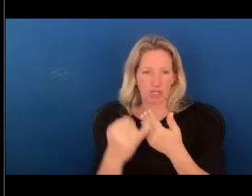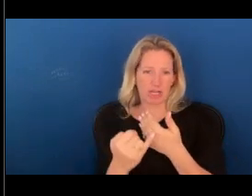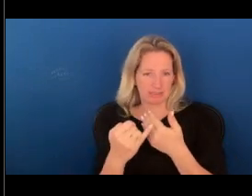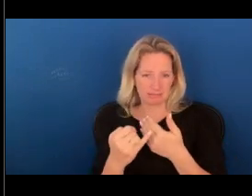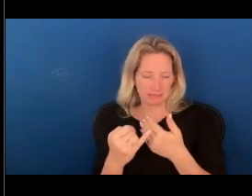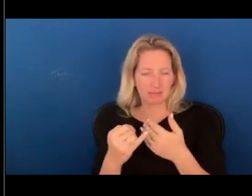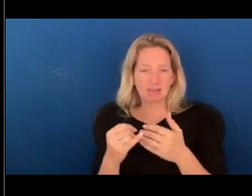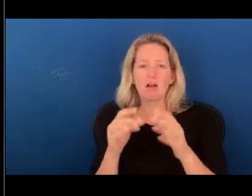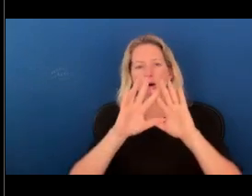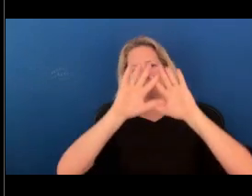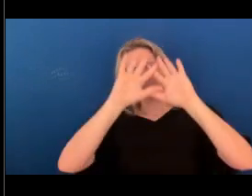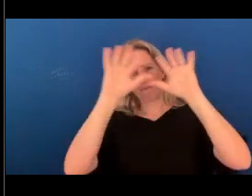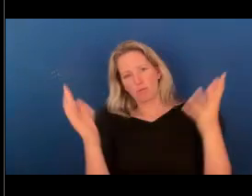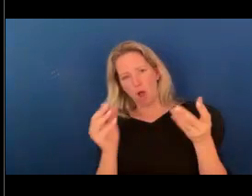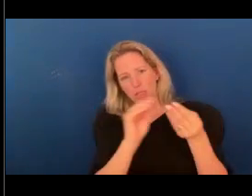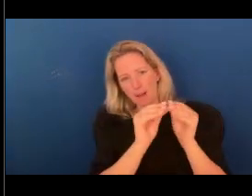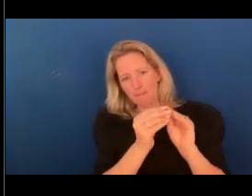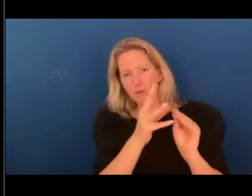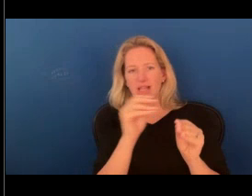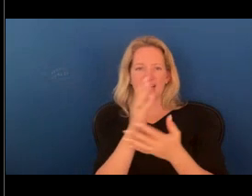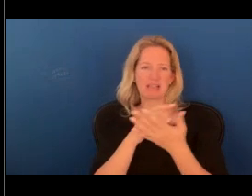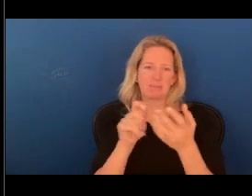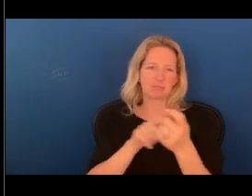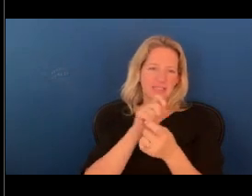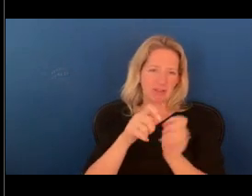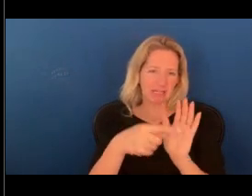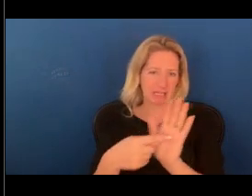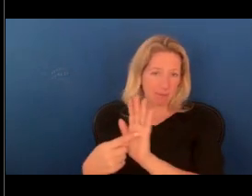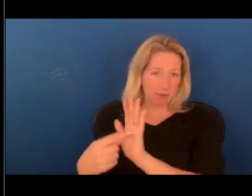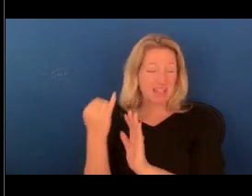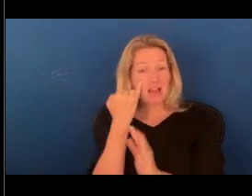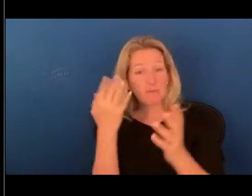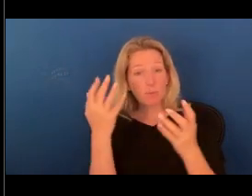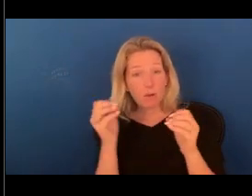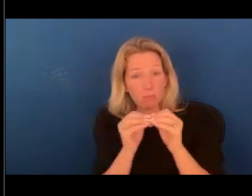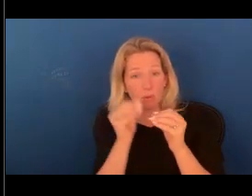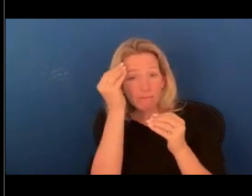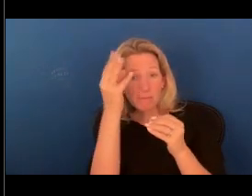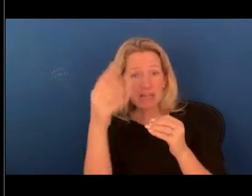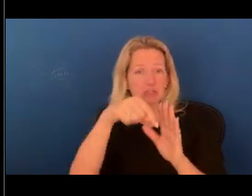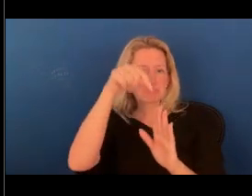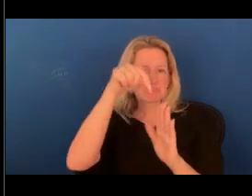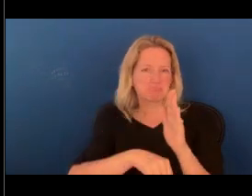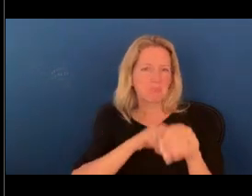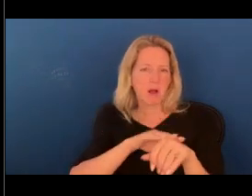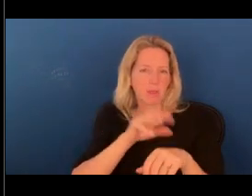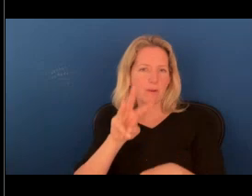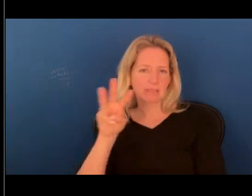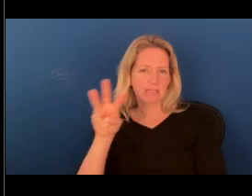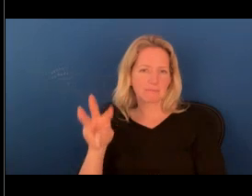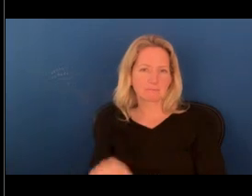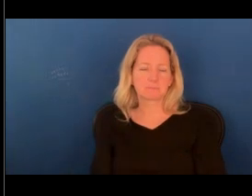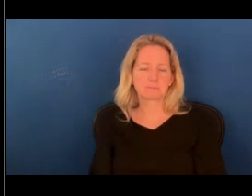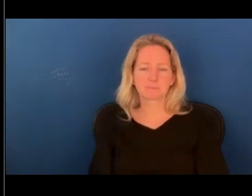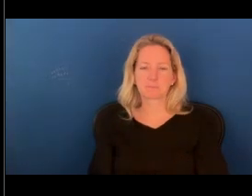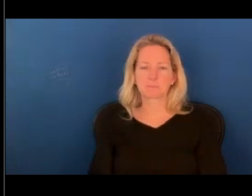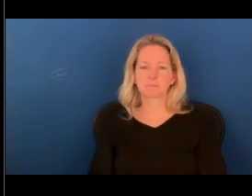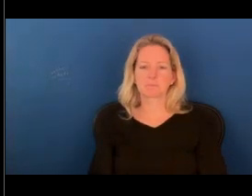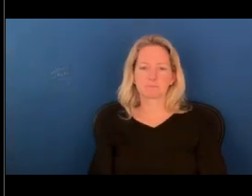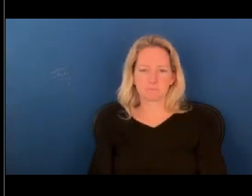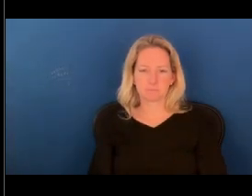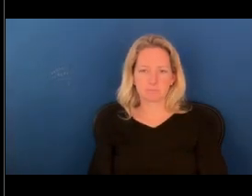projects. Information on all of these are on our website, except for, I think, one of them. Next slide, please.